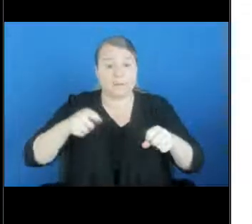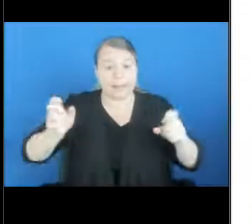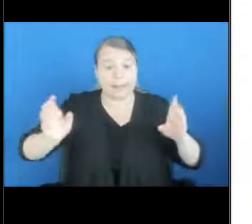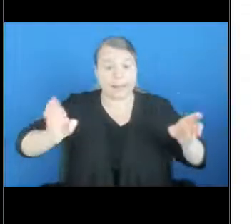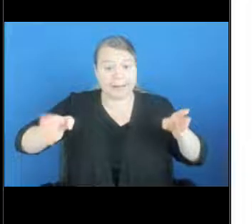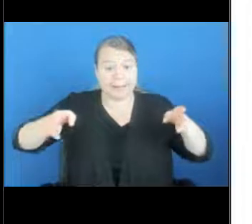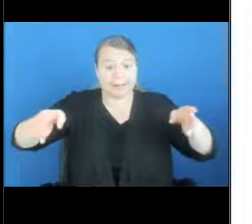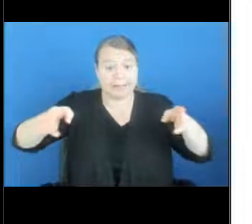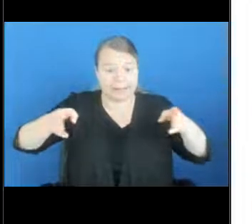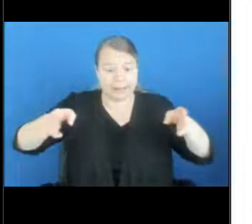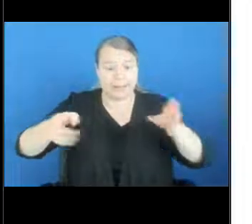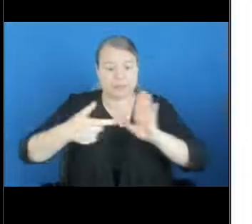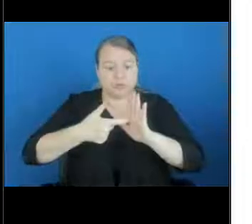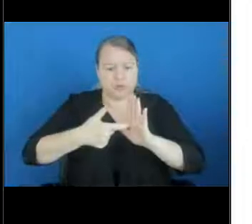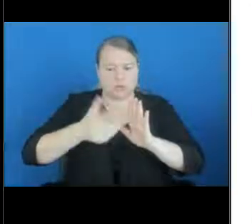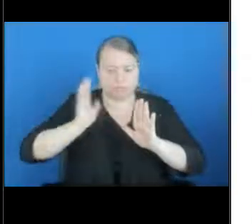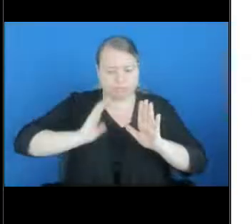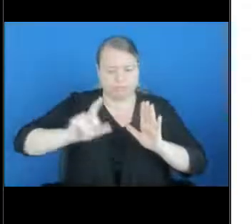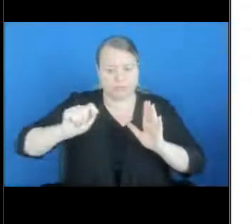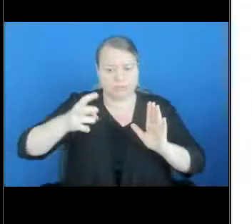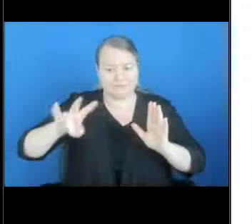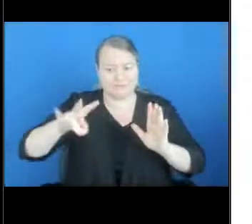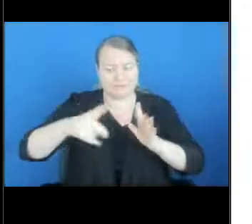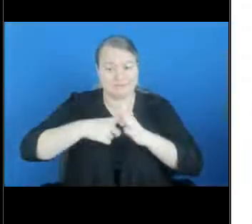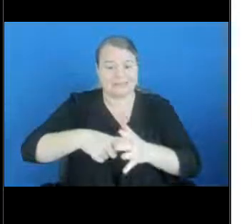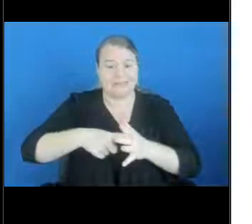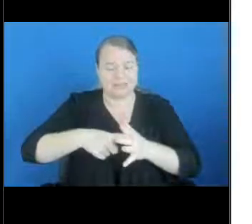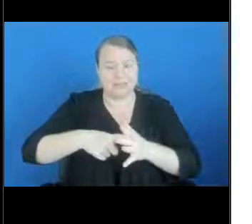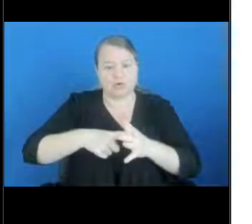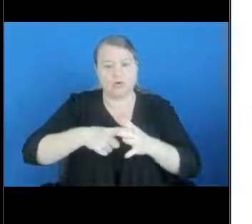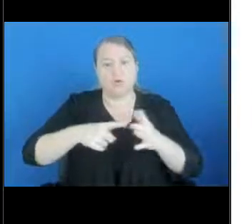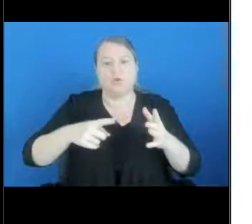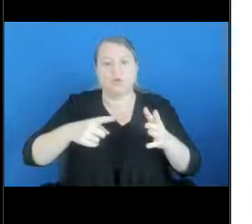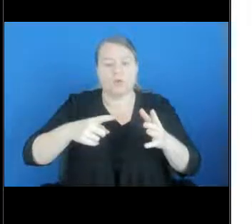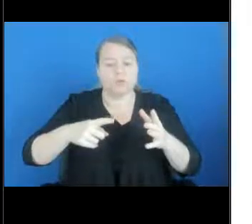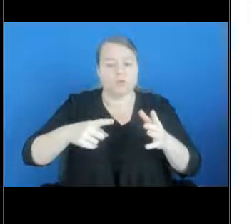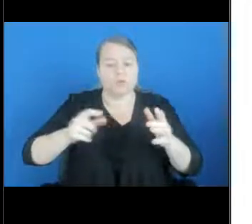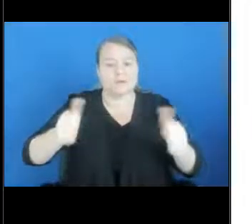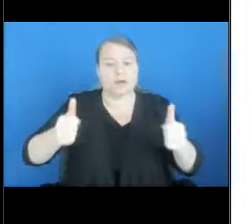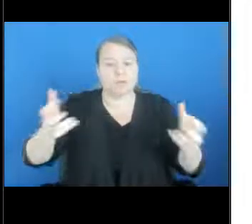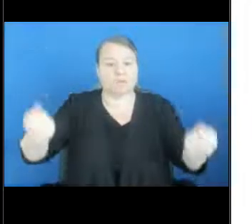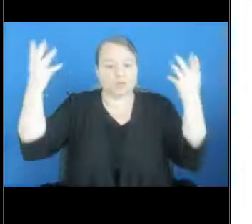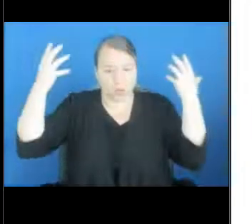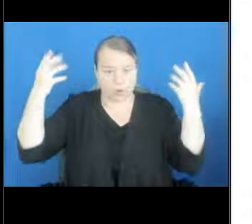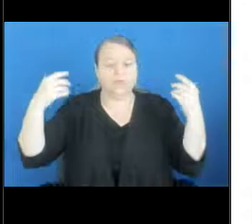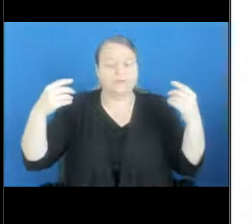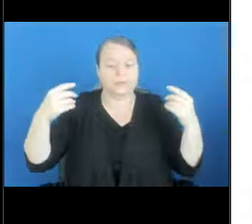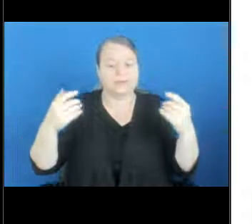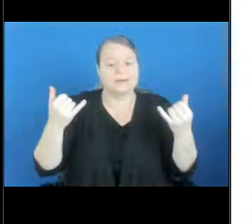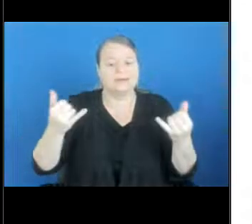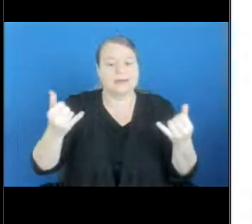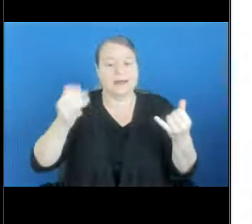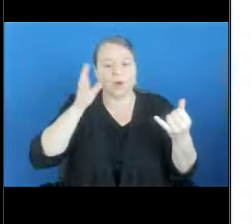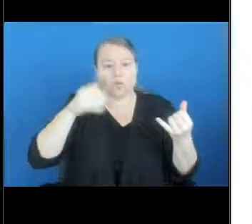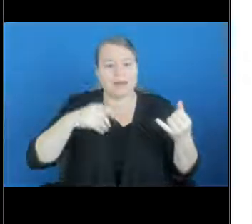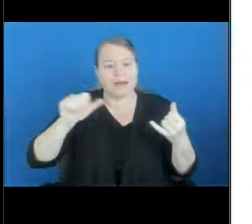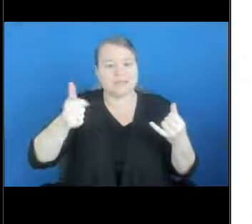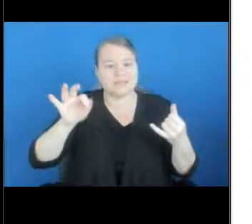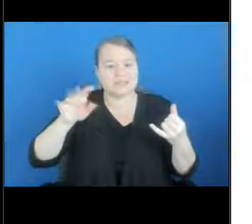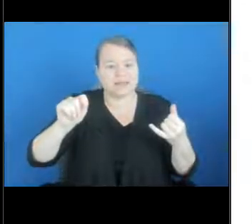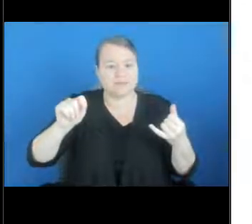for this project in 2017 have been removed, and Frontier Drive will now include a 10-foot asphalt shared use path